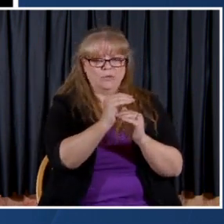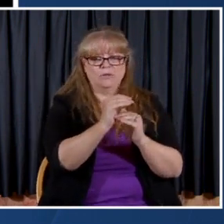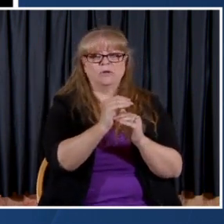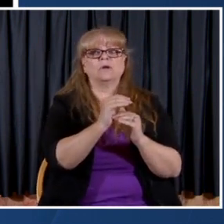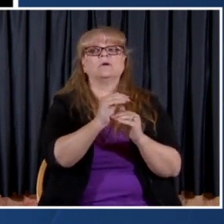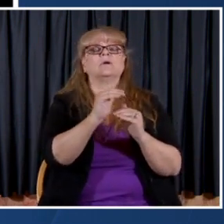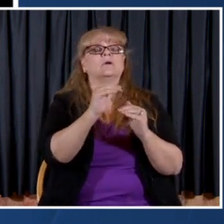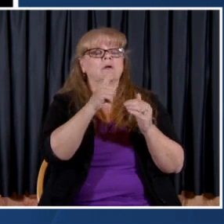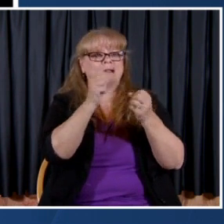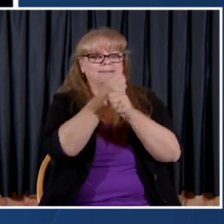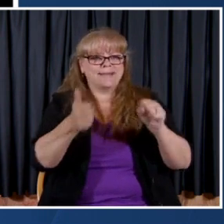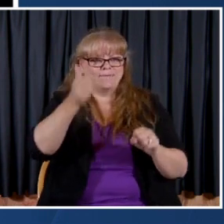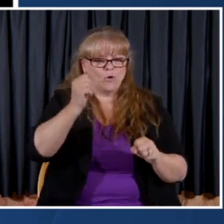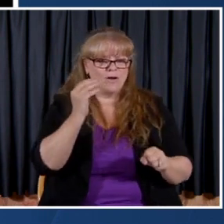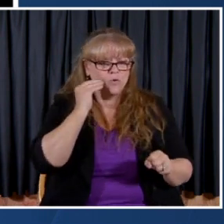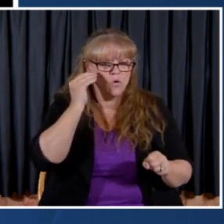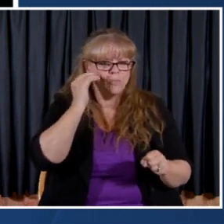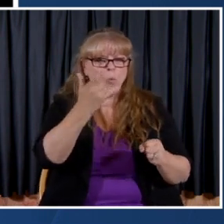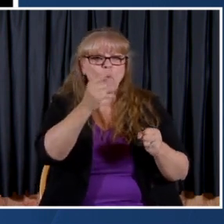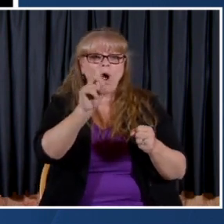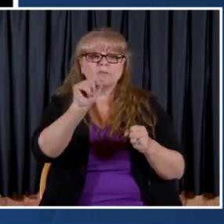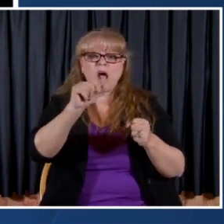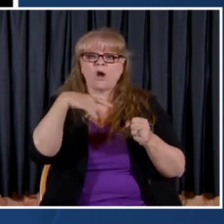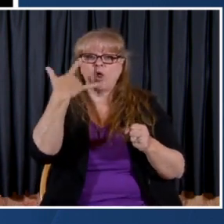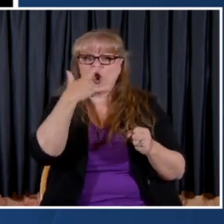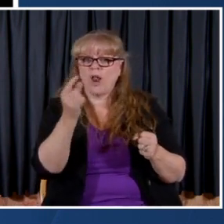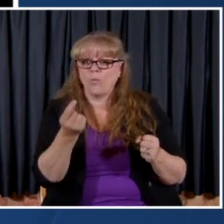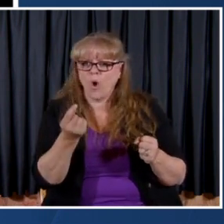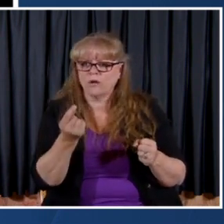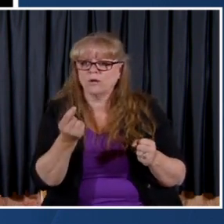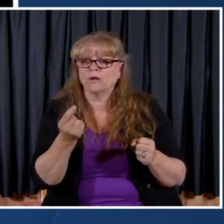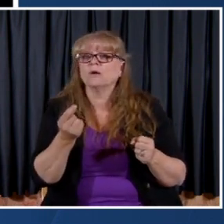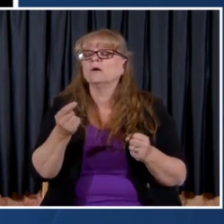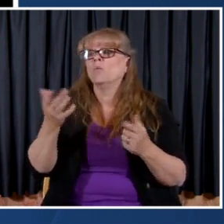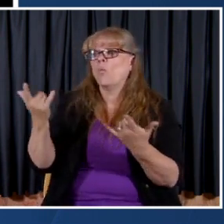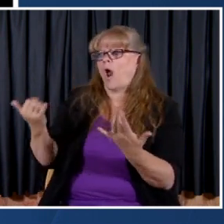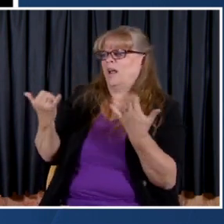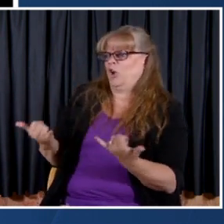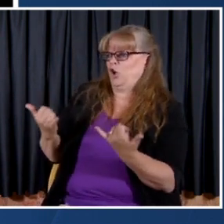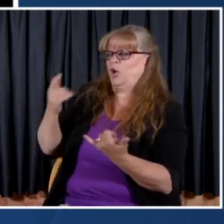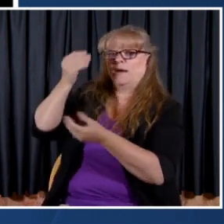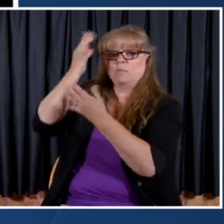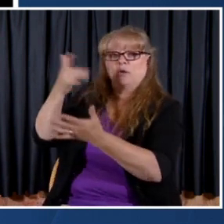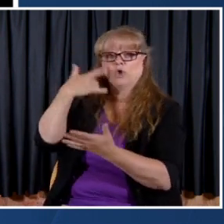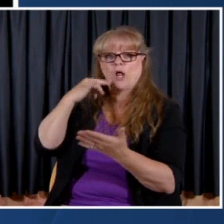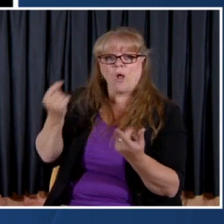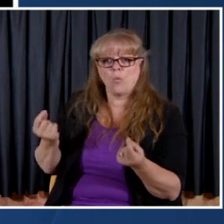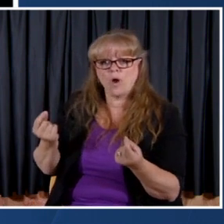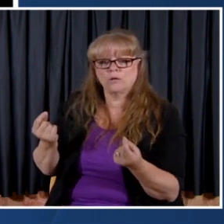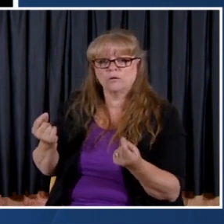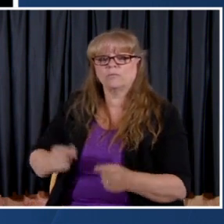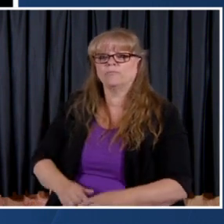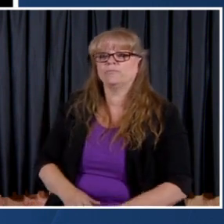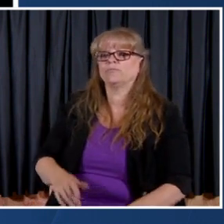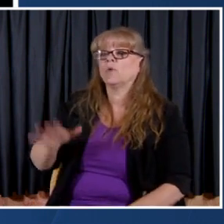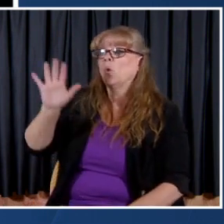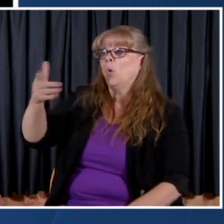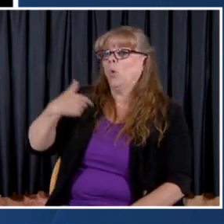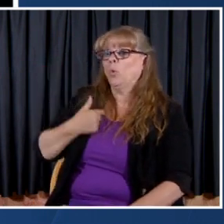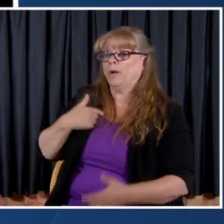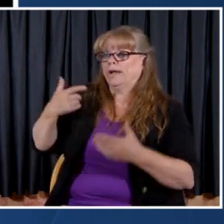there's daily updates to data models that reflect mobility in our state. We're hitting